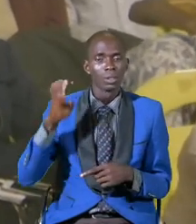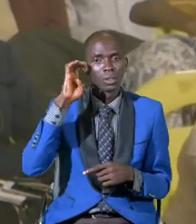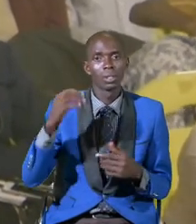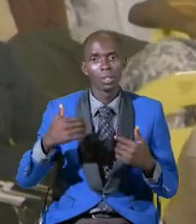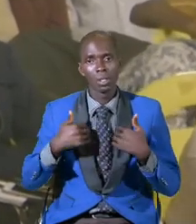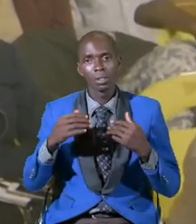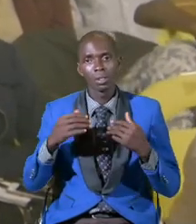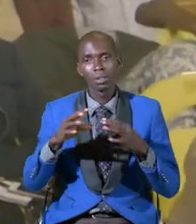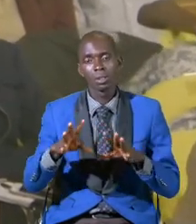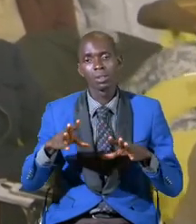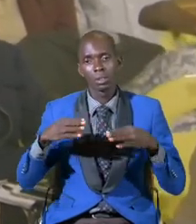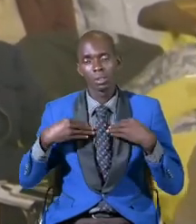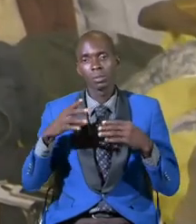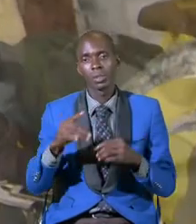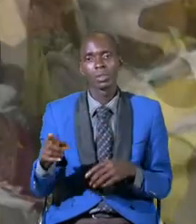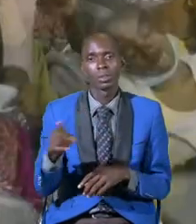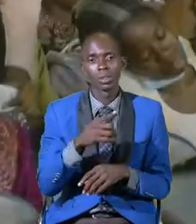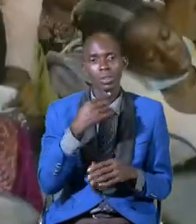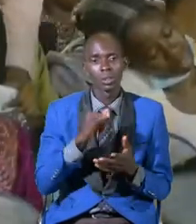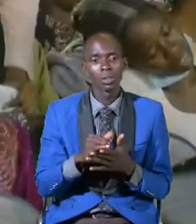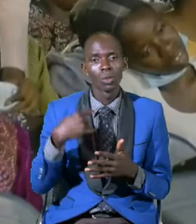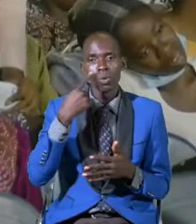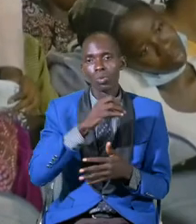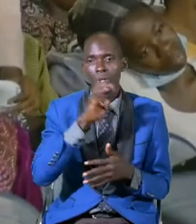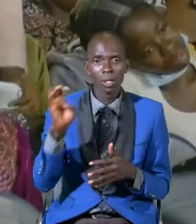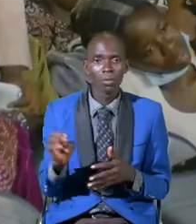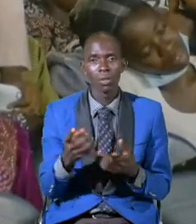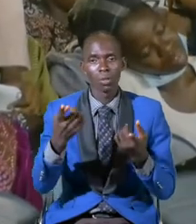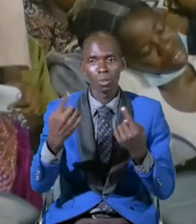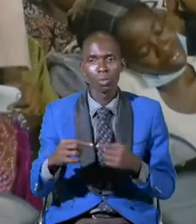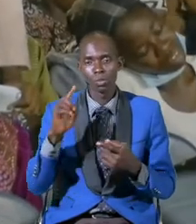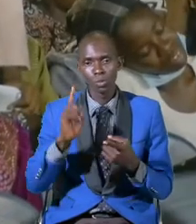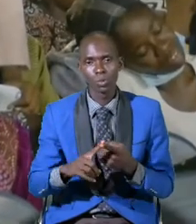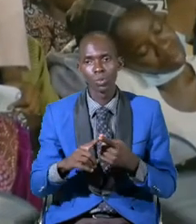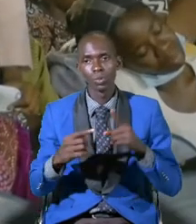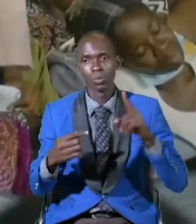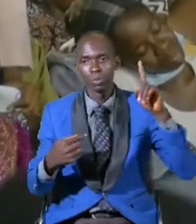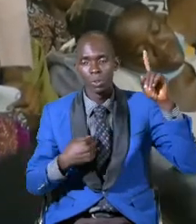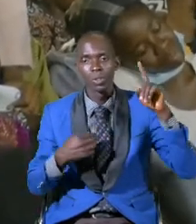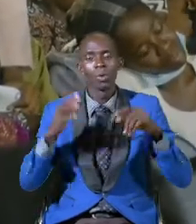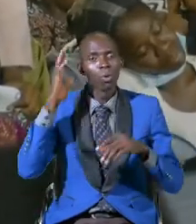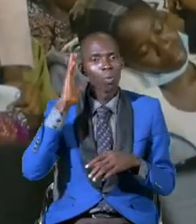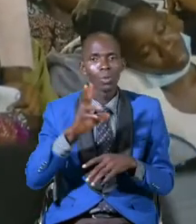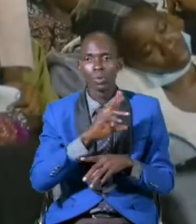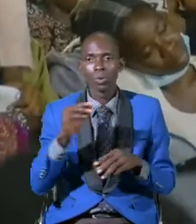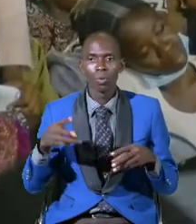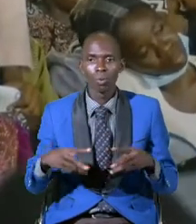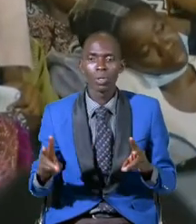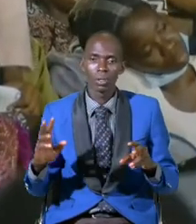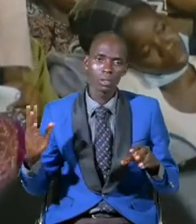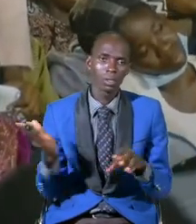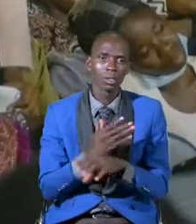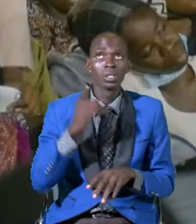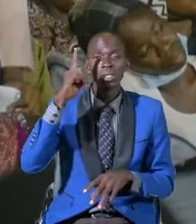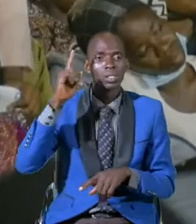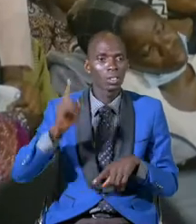said, whosoever comes to me, I will for no reason cast out. He cannot cast you